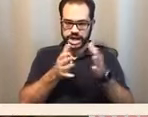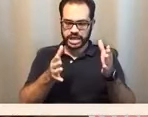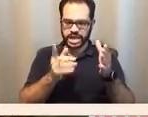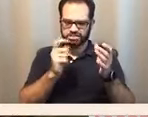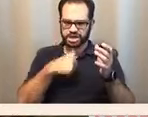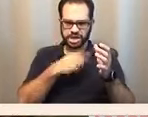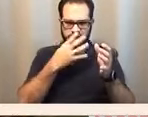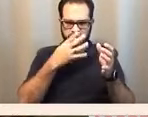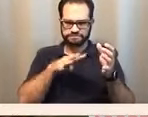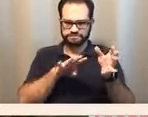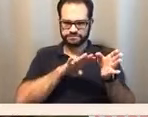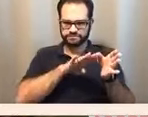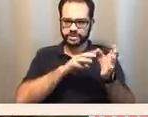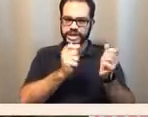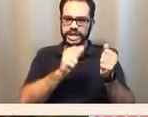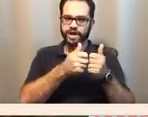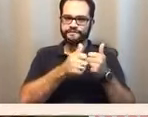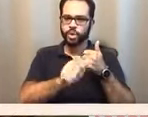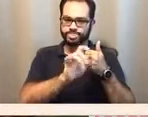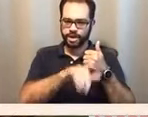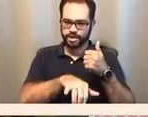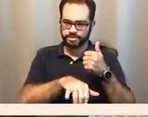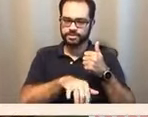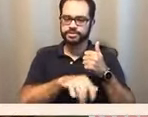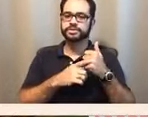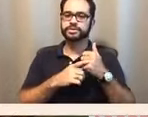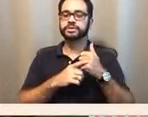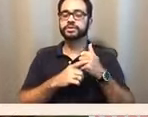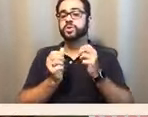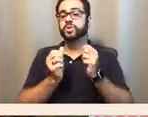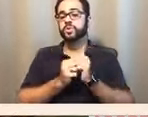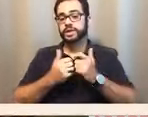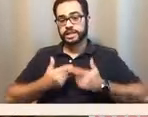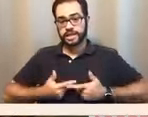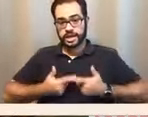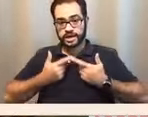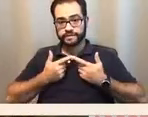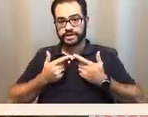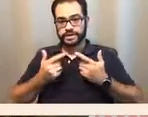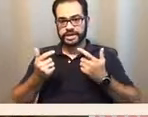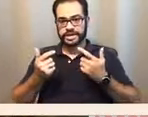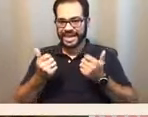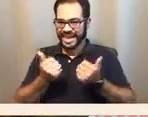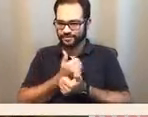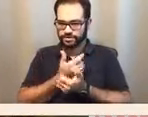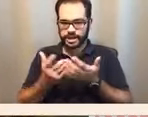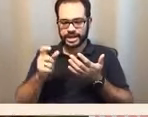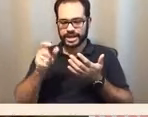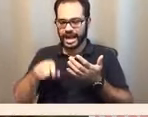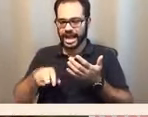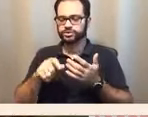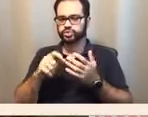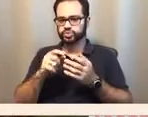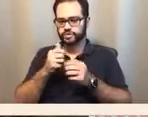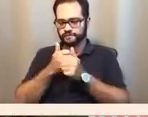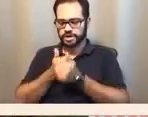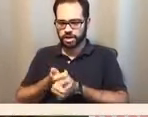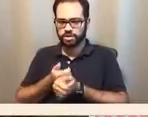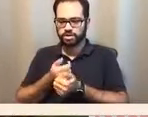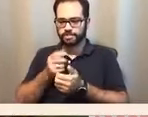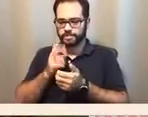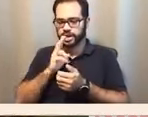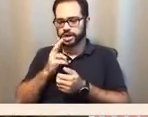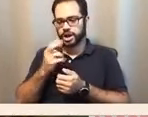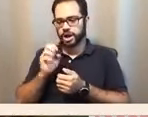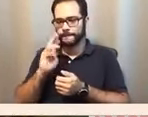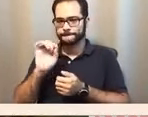discussed. And in life, everybody has to eat humble pie. So as men,